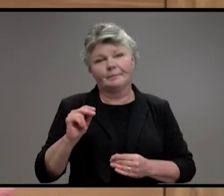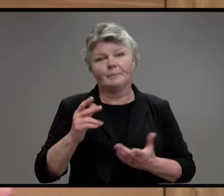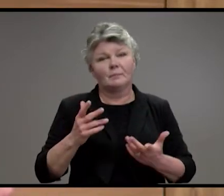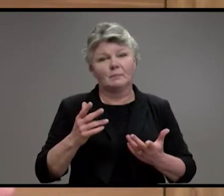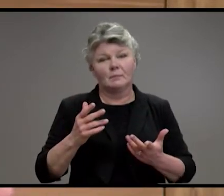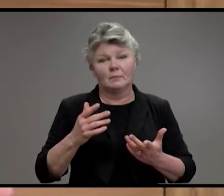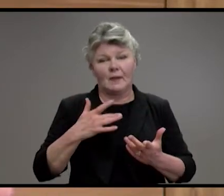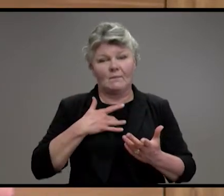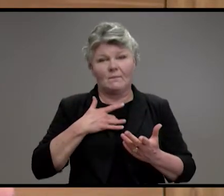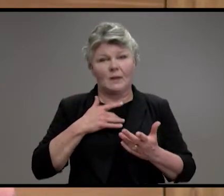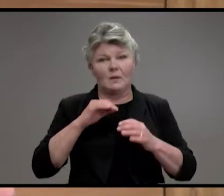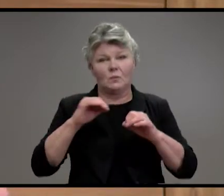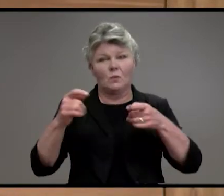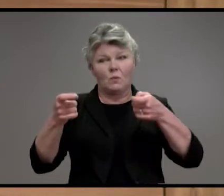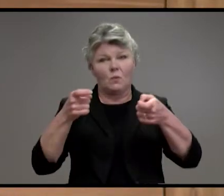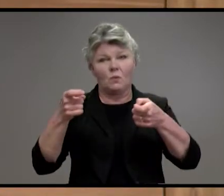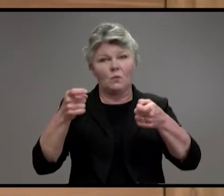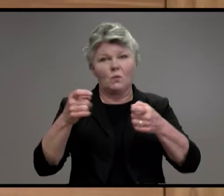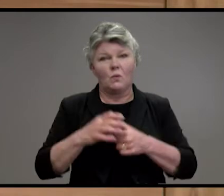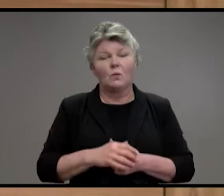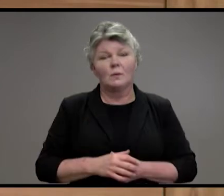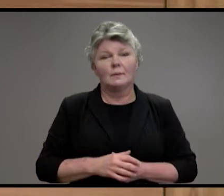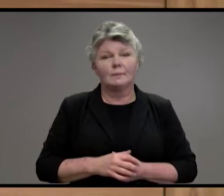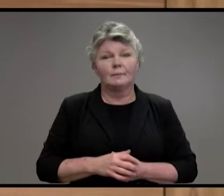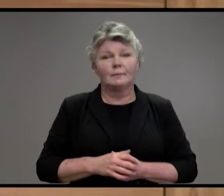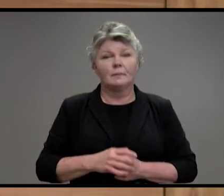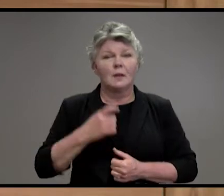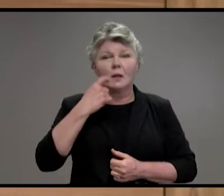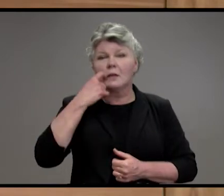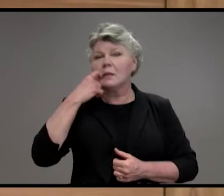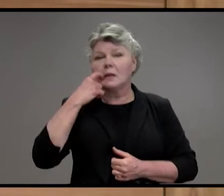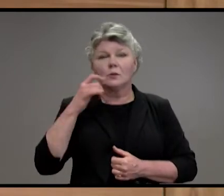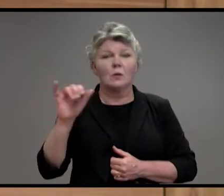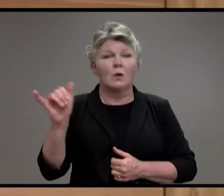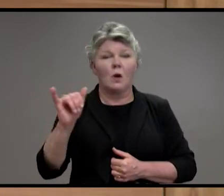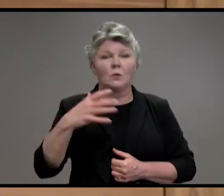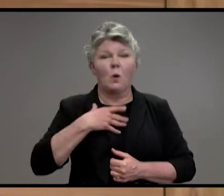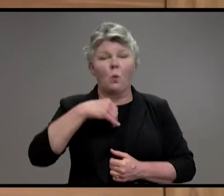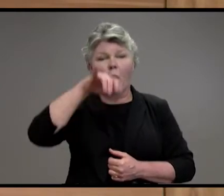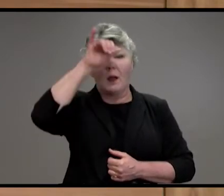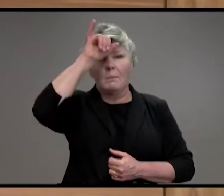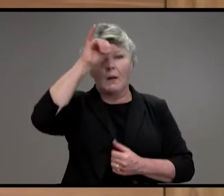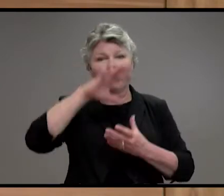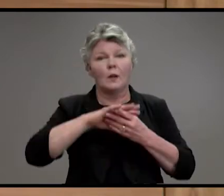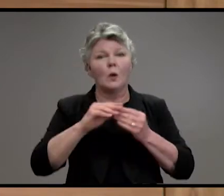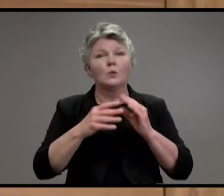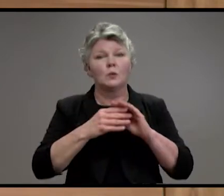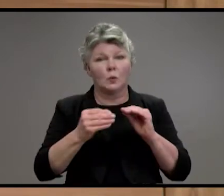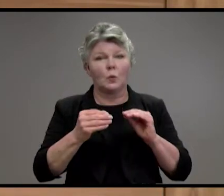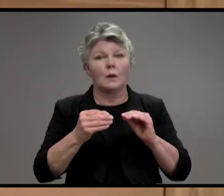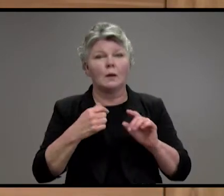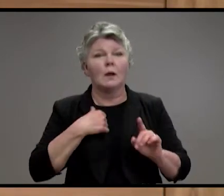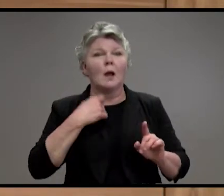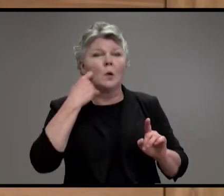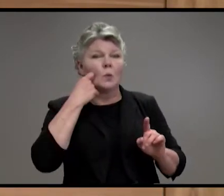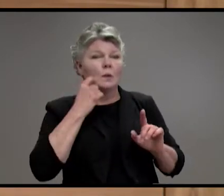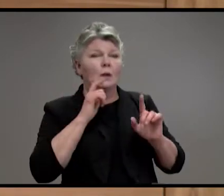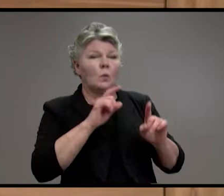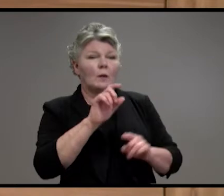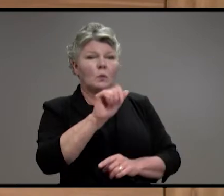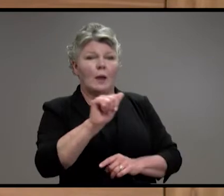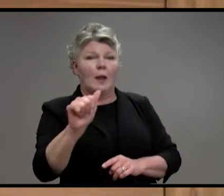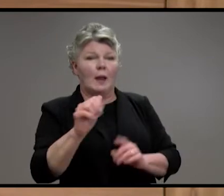beyond our control. Addictions are also white buffalo stories. I visited an AA meeting